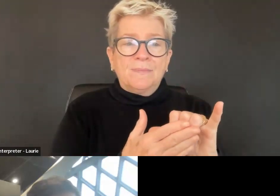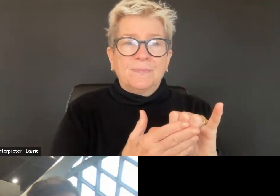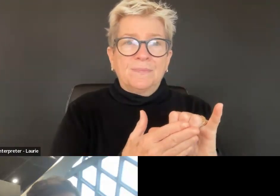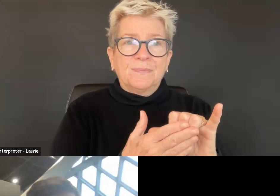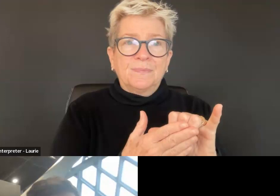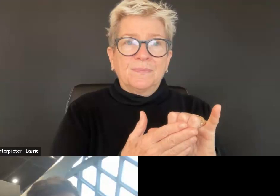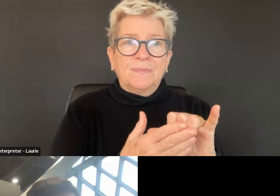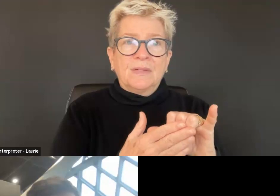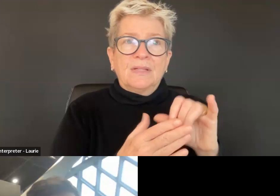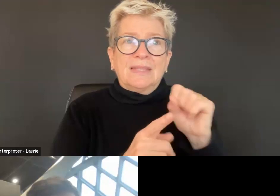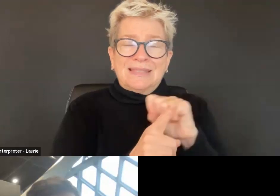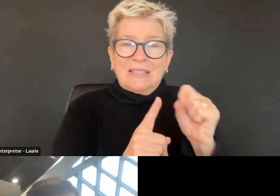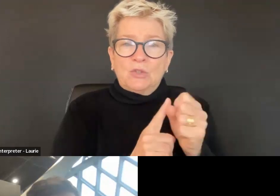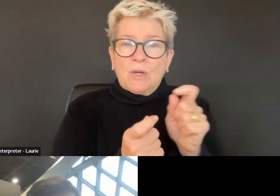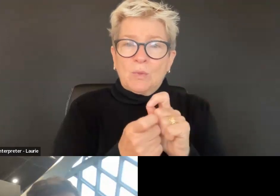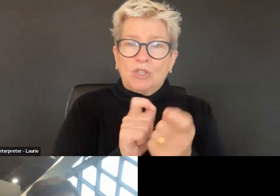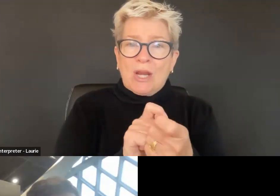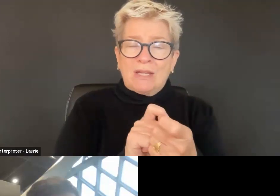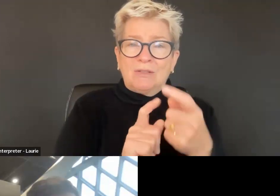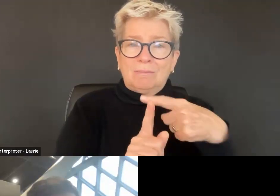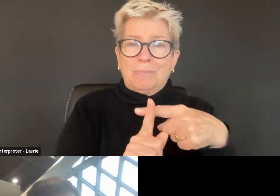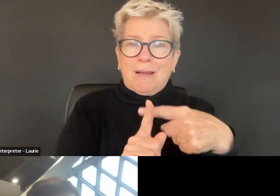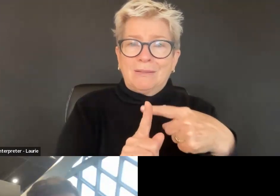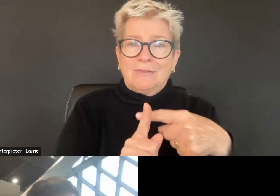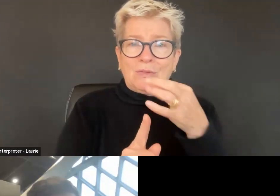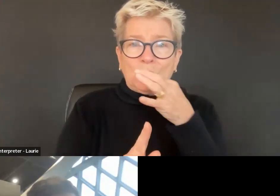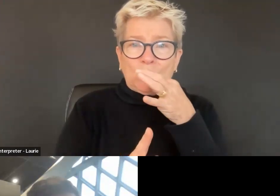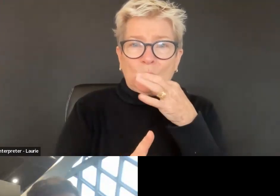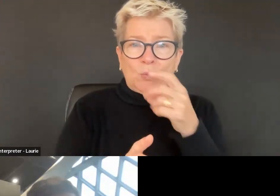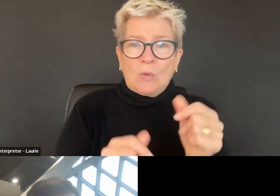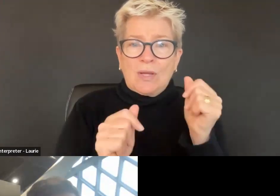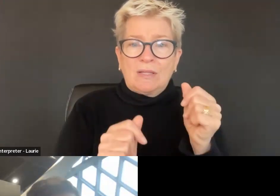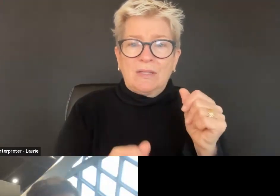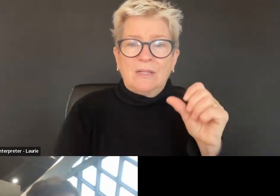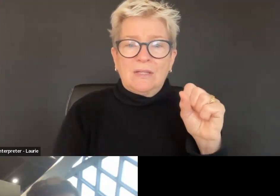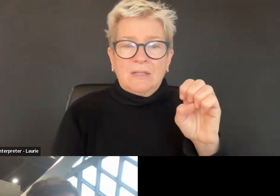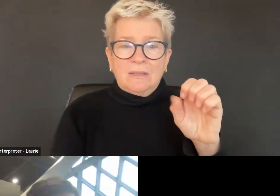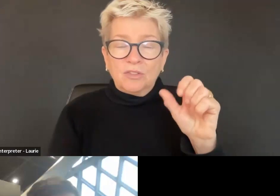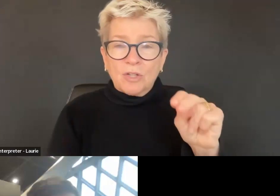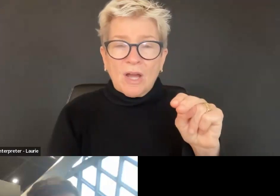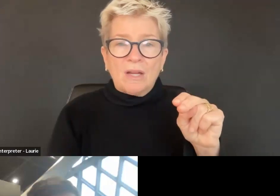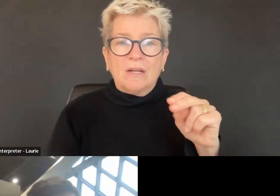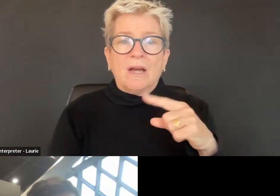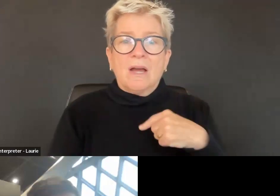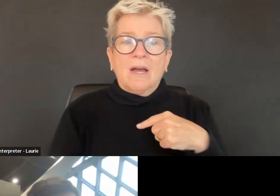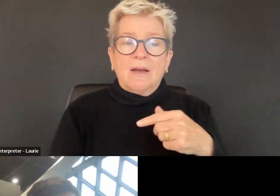fortunes turn soon and quickly. And Sean, I admire you so much in your commitment to